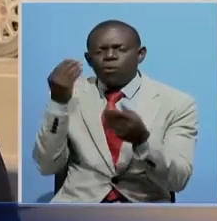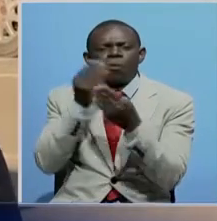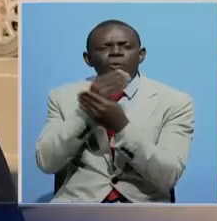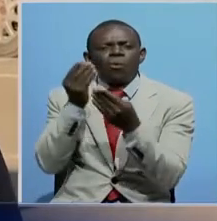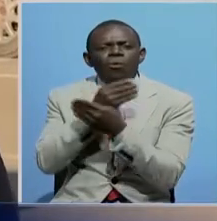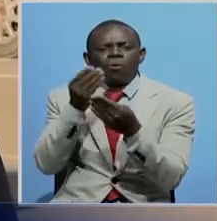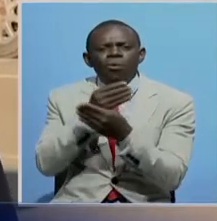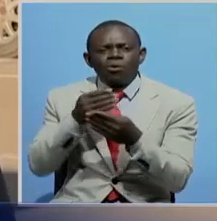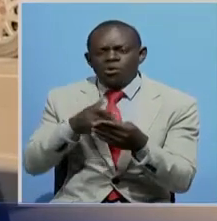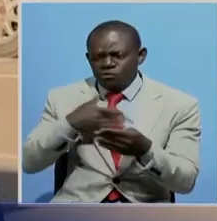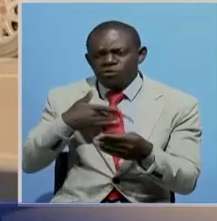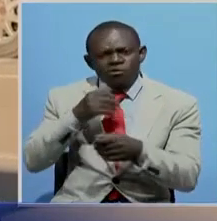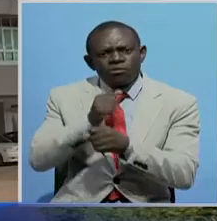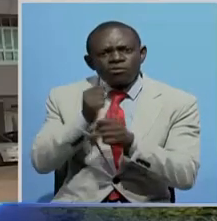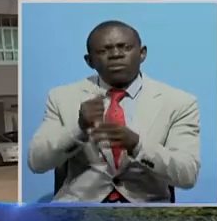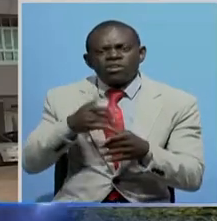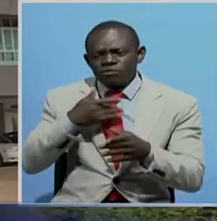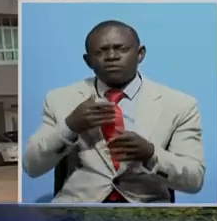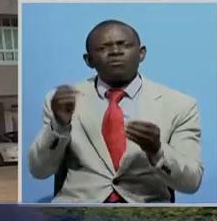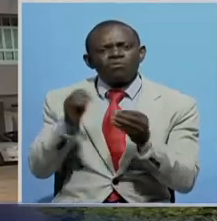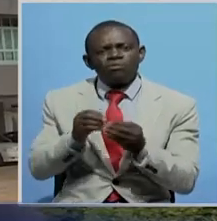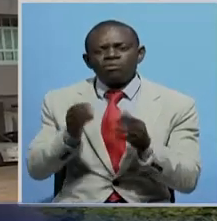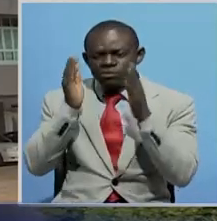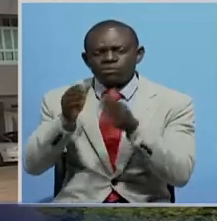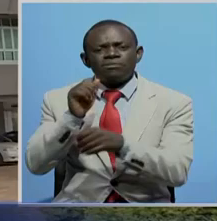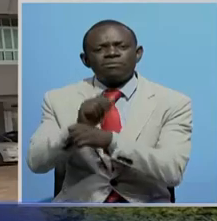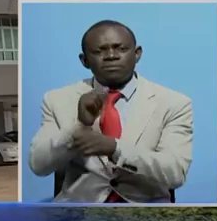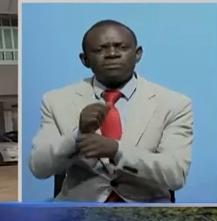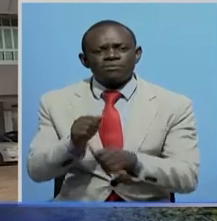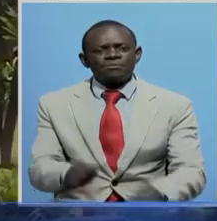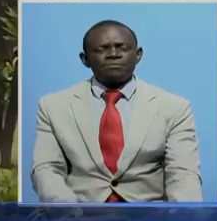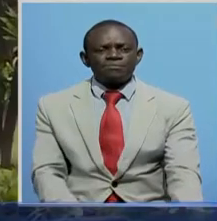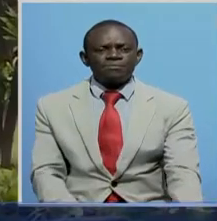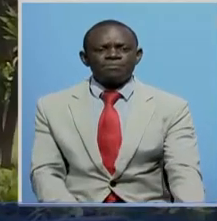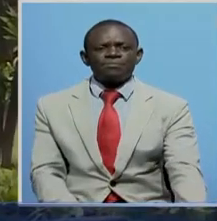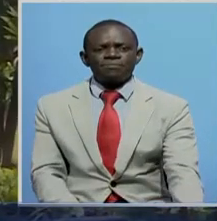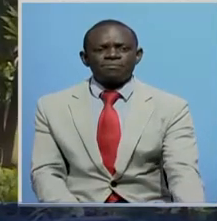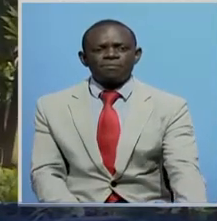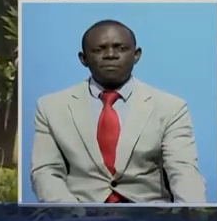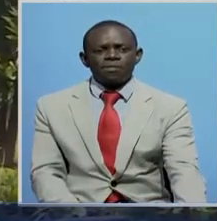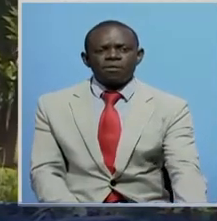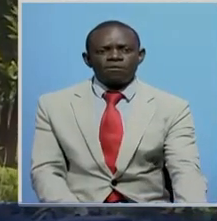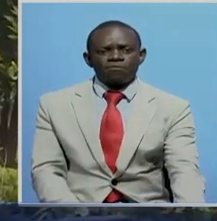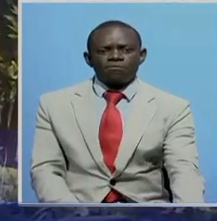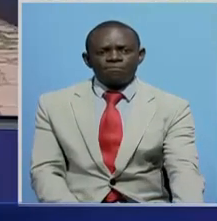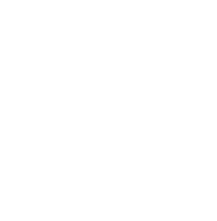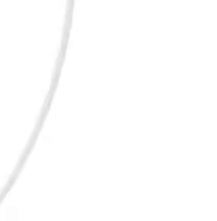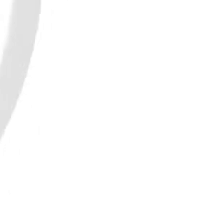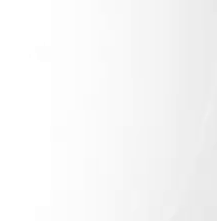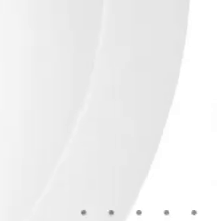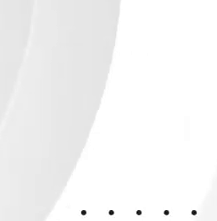it motivates you as an employee. Michael Kaumba, ZMBC News, Chinsali, Muchinga Province.